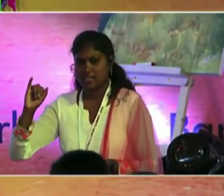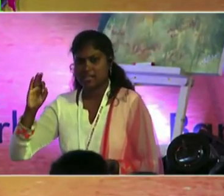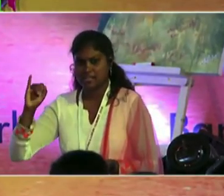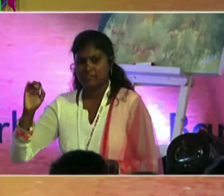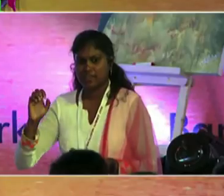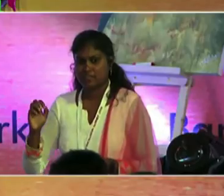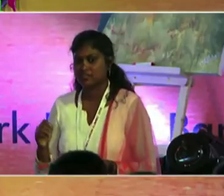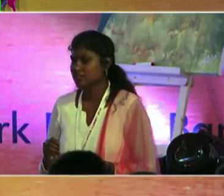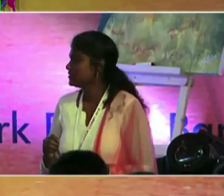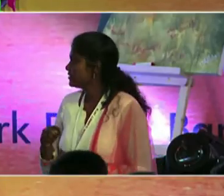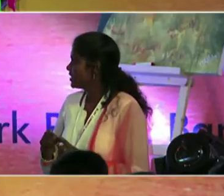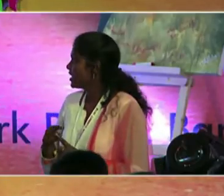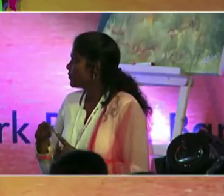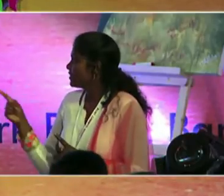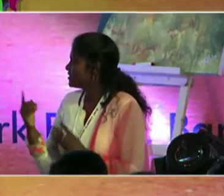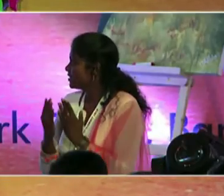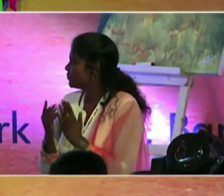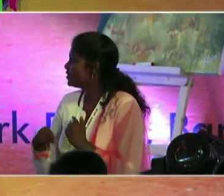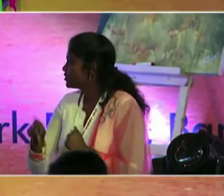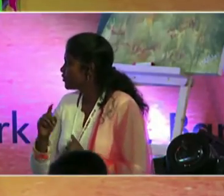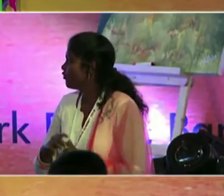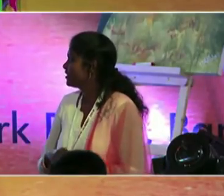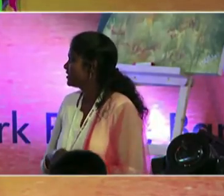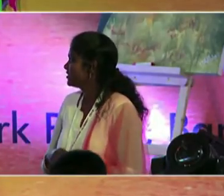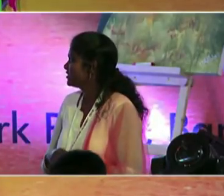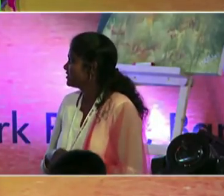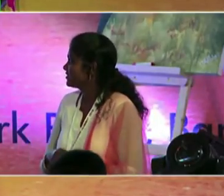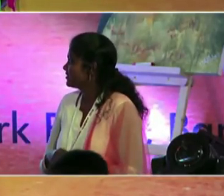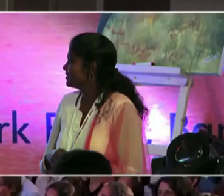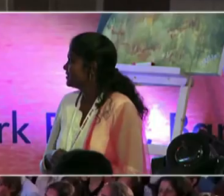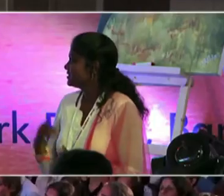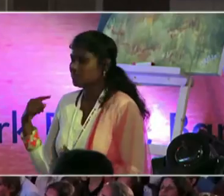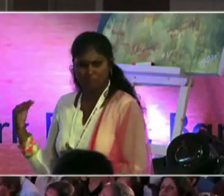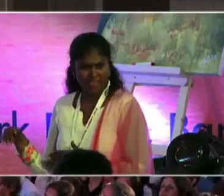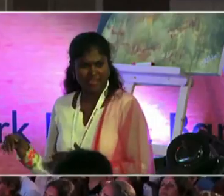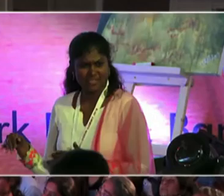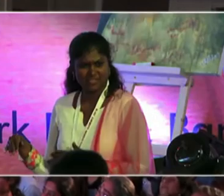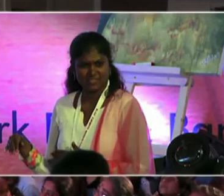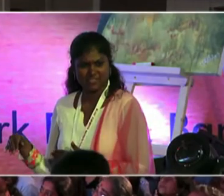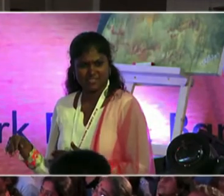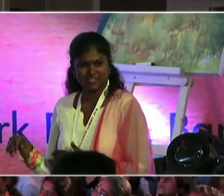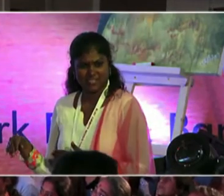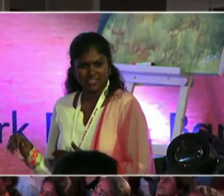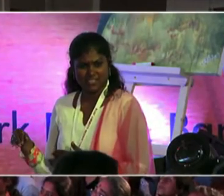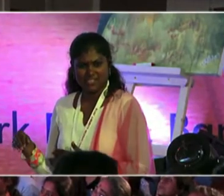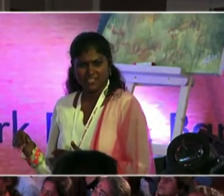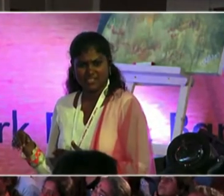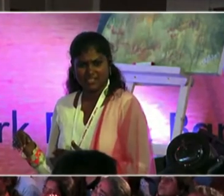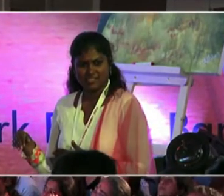my scribe, just to be beside me, help me